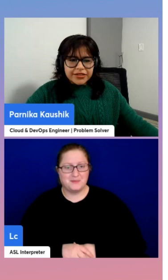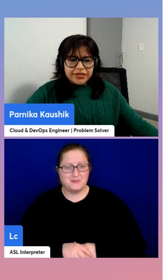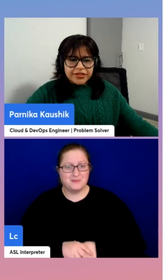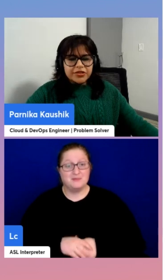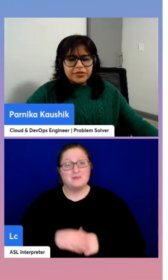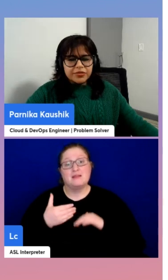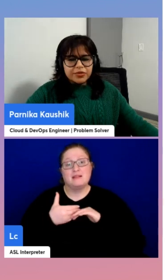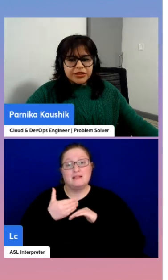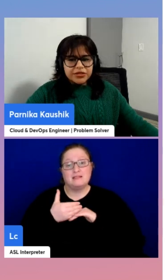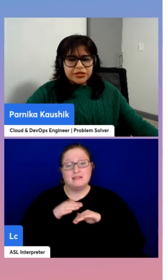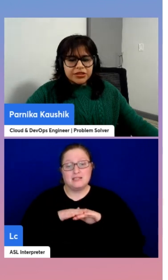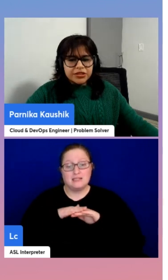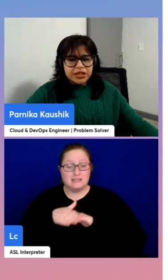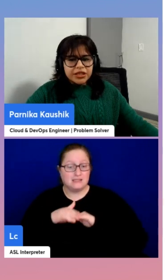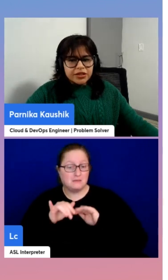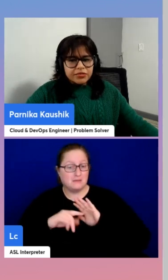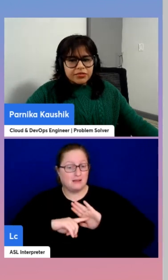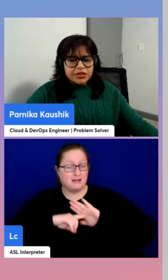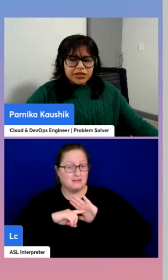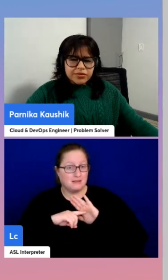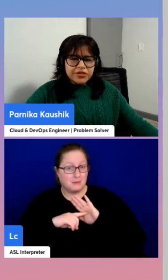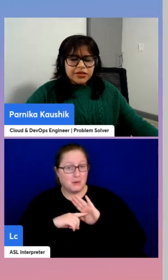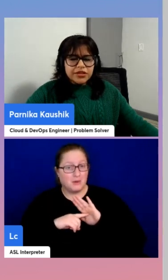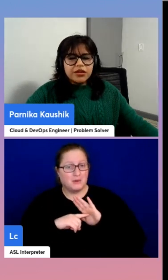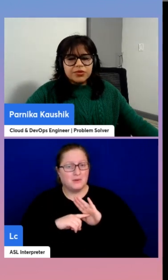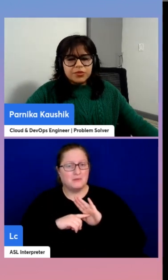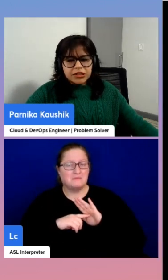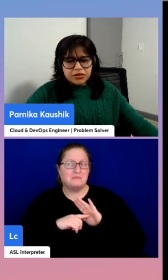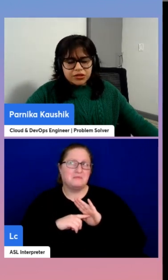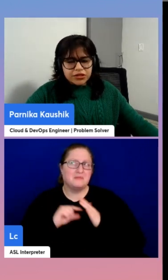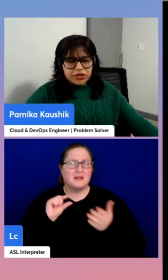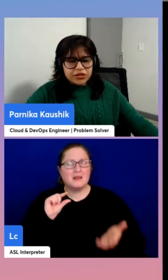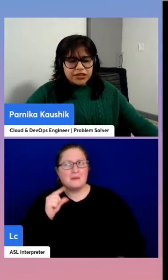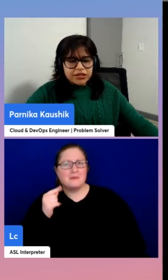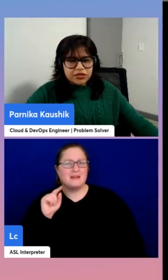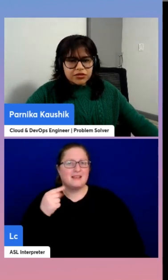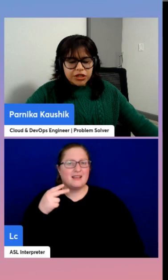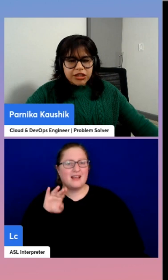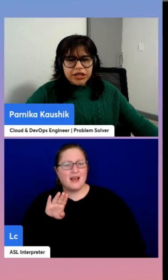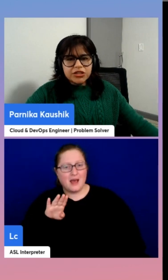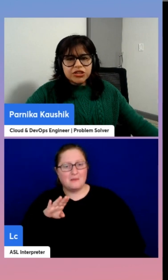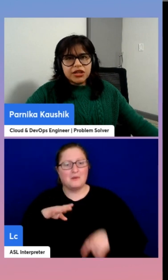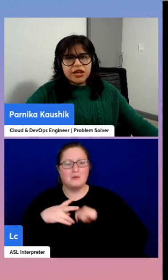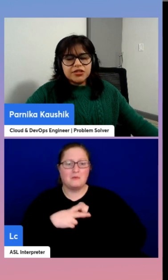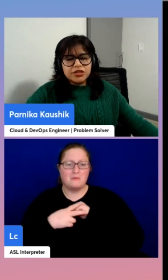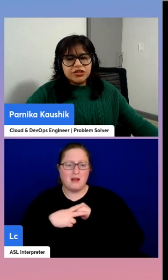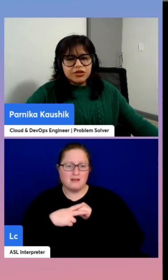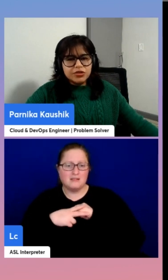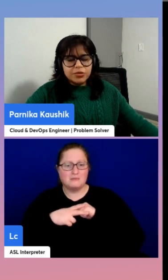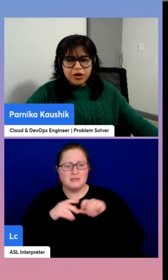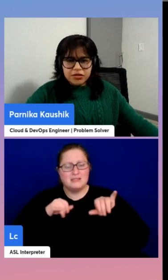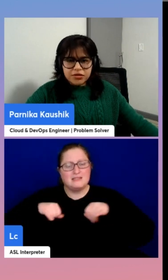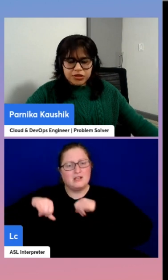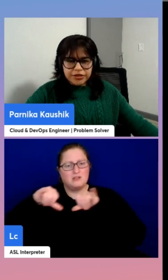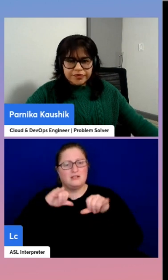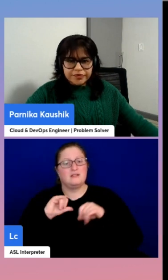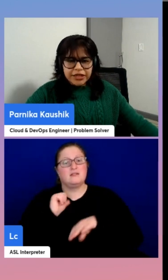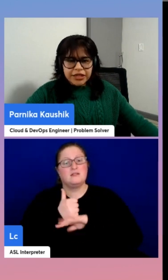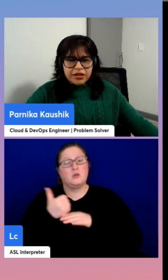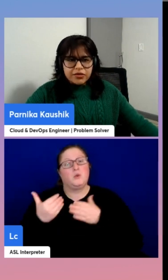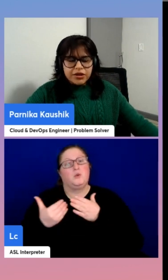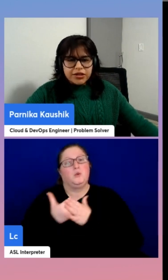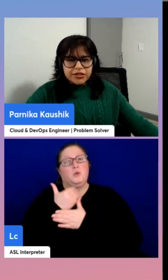Next step of the demo is that we do a little bit of GitHub repository standardization. We're going to initialize a new